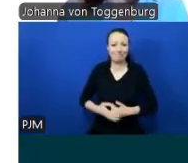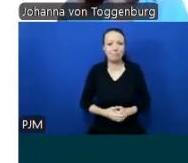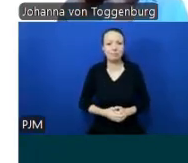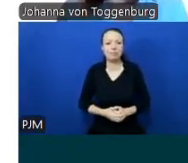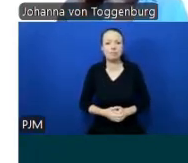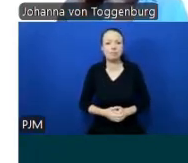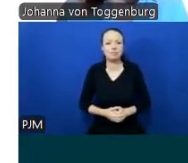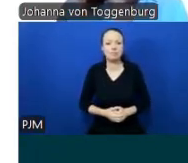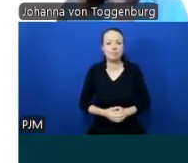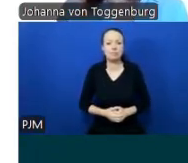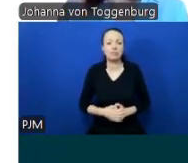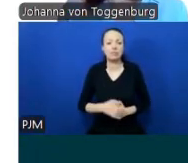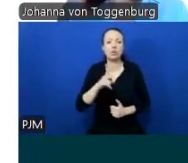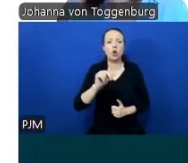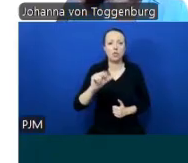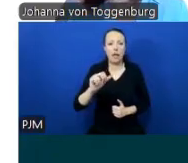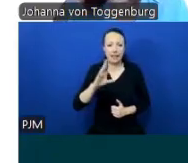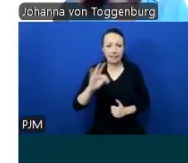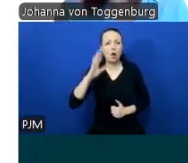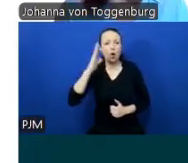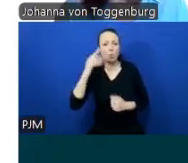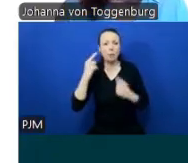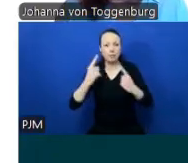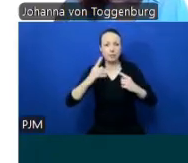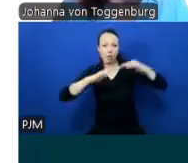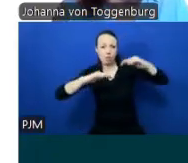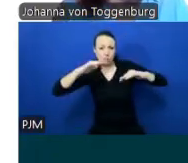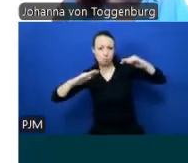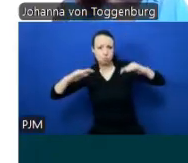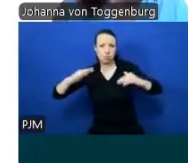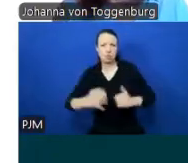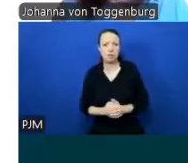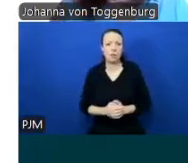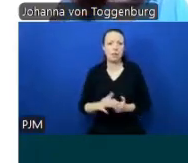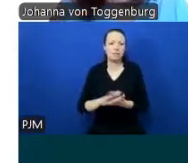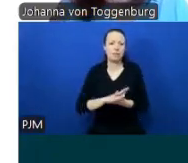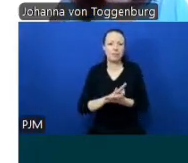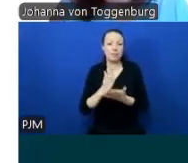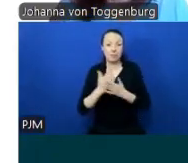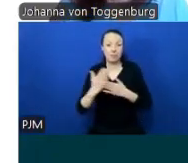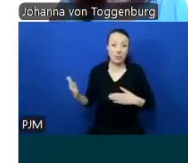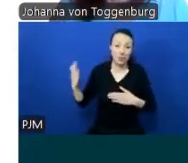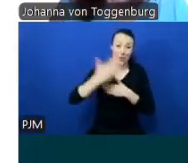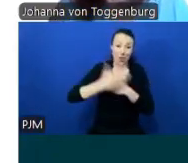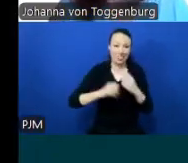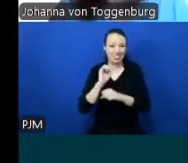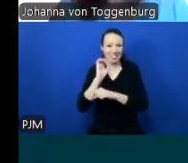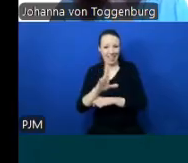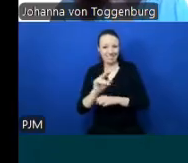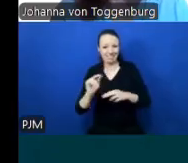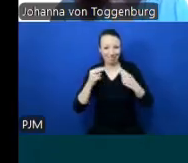setting. Oops, sorry, I went to the last slide. Let me get back to the beginning.